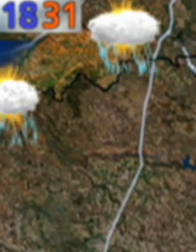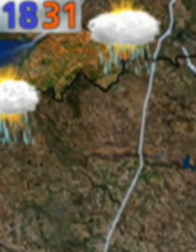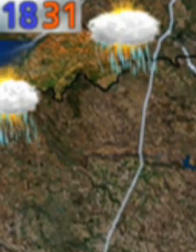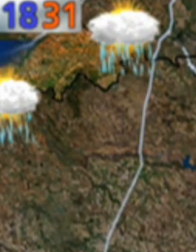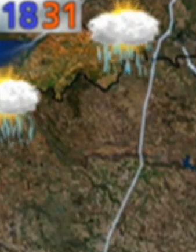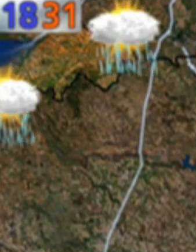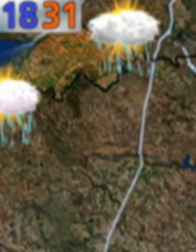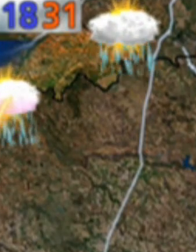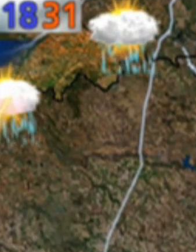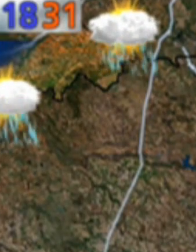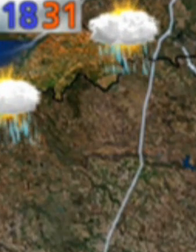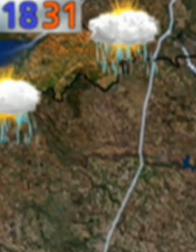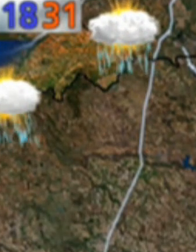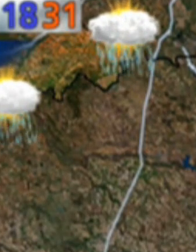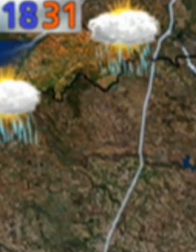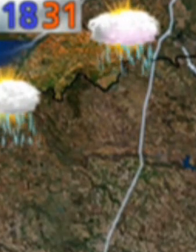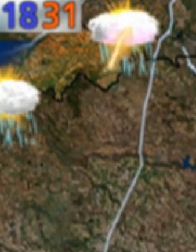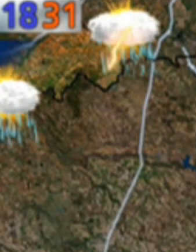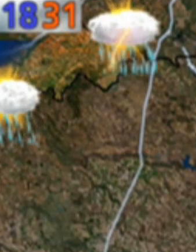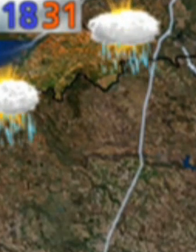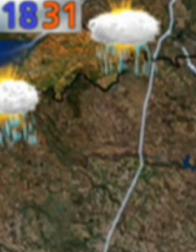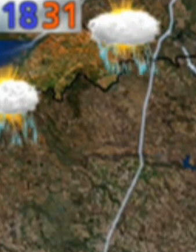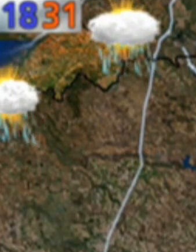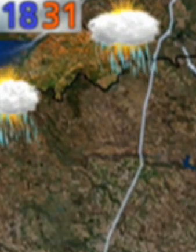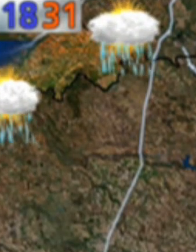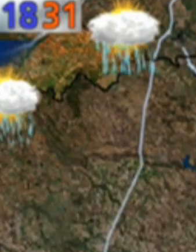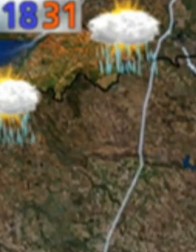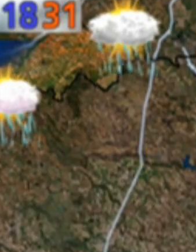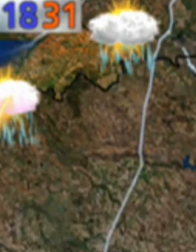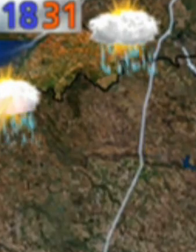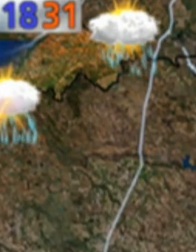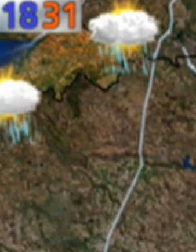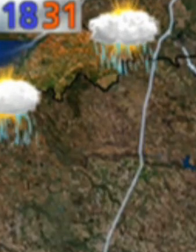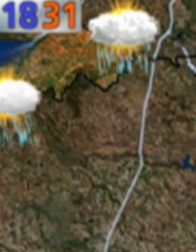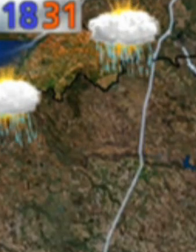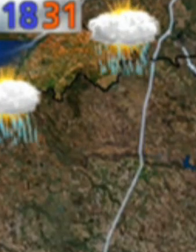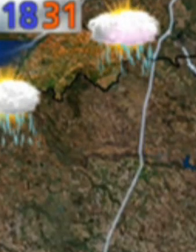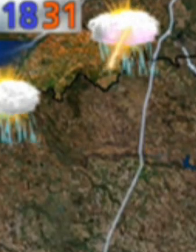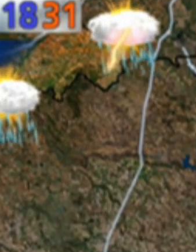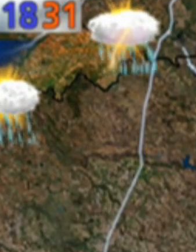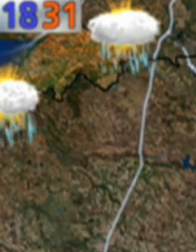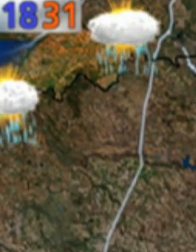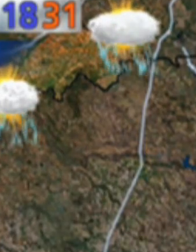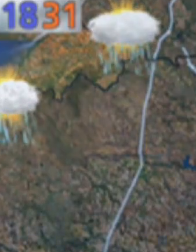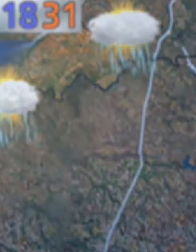36 mo thapameng mogaetsi maemo a bosa a felela fano a re kopane gape mo nakong e tlang.